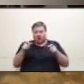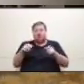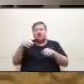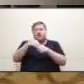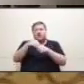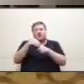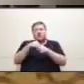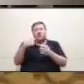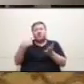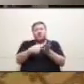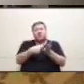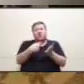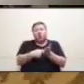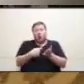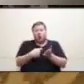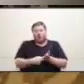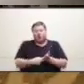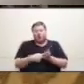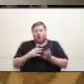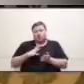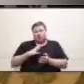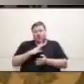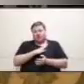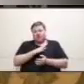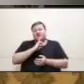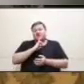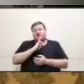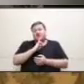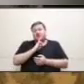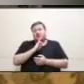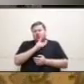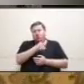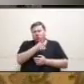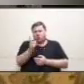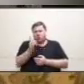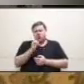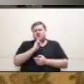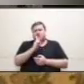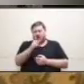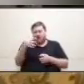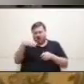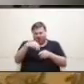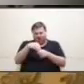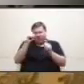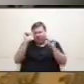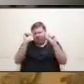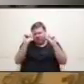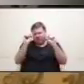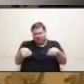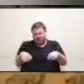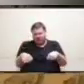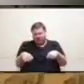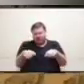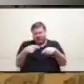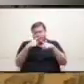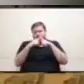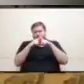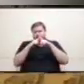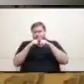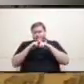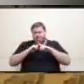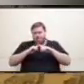procurement committees. And you are saying it did participate, but